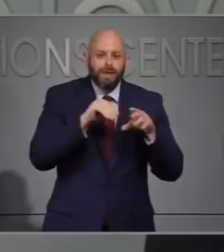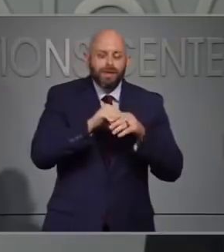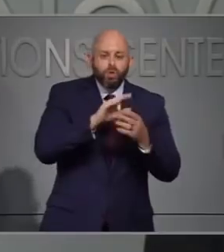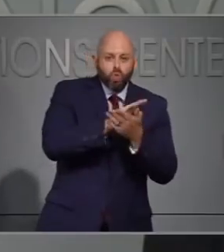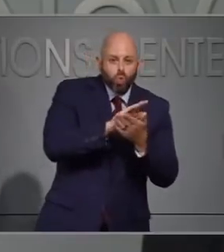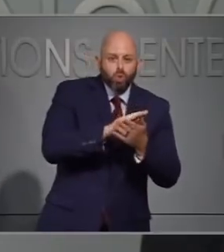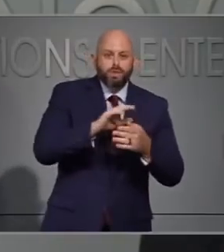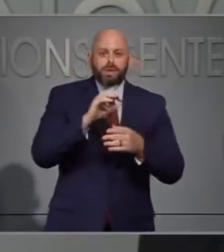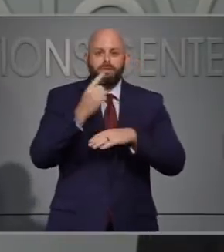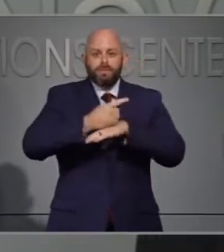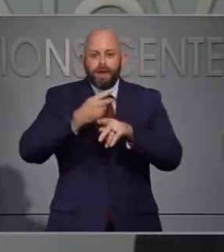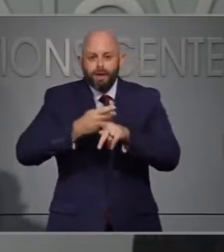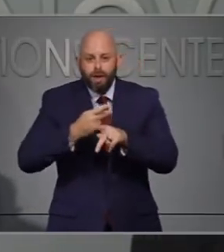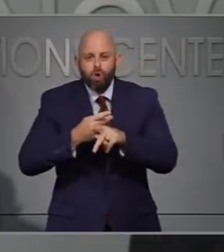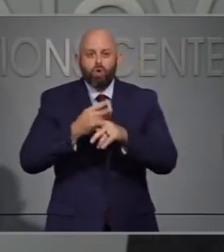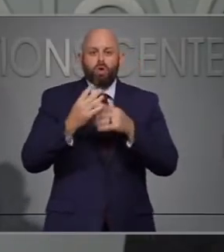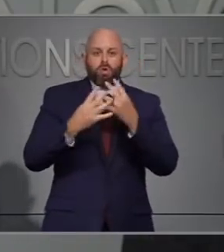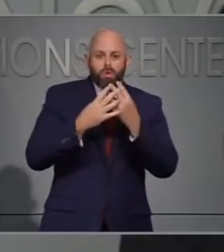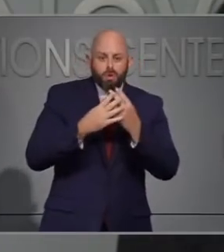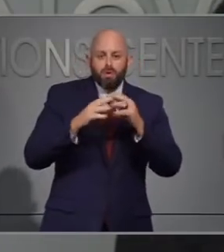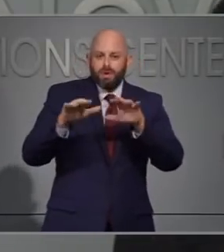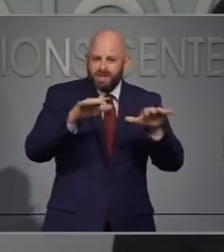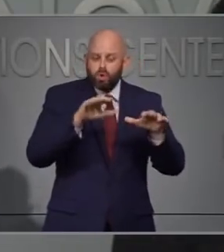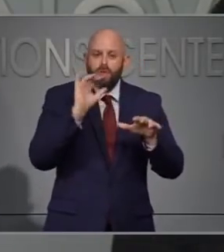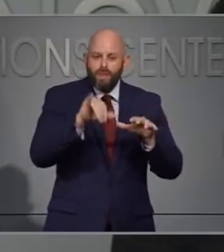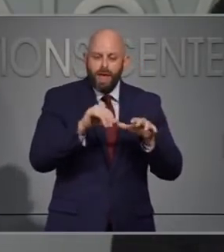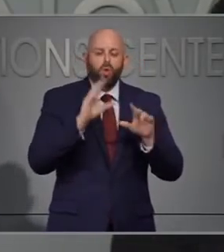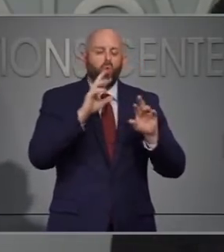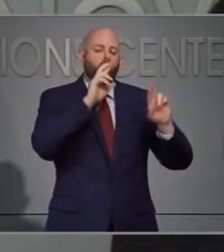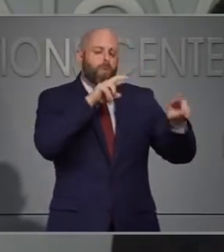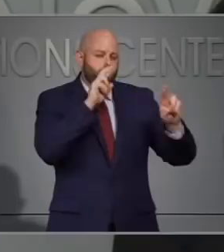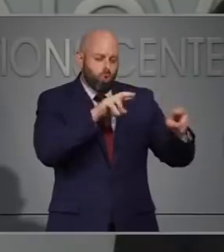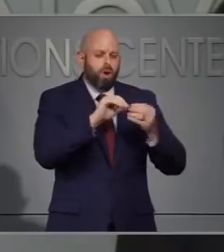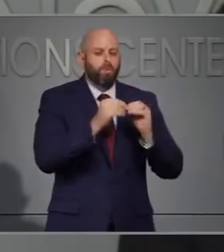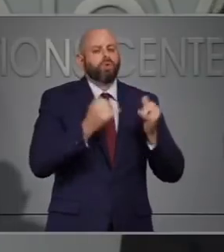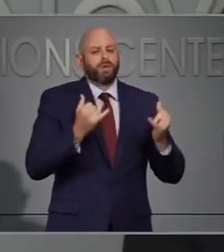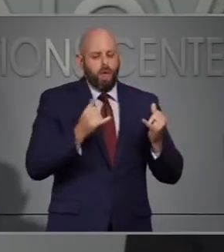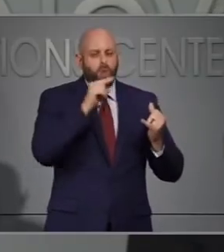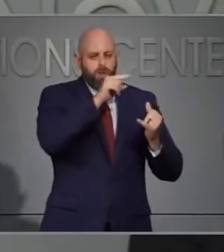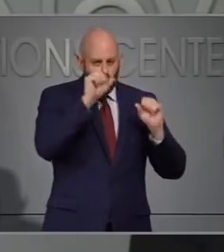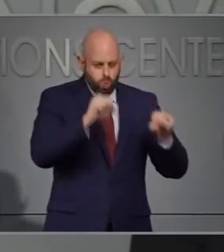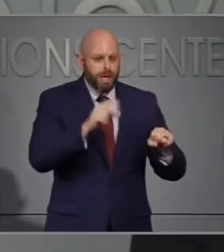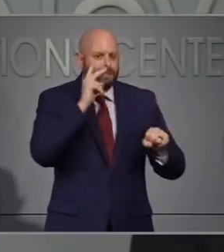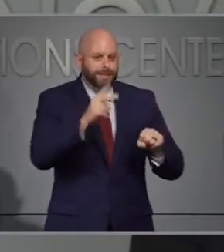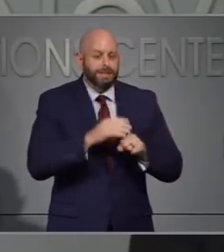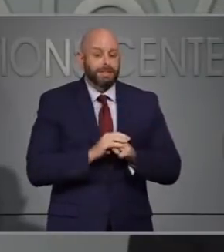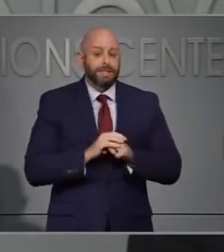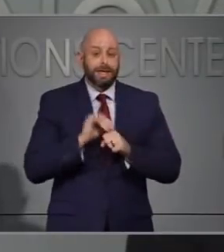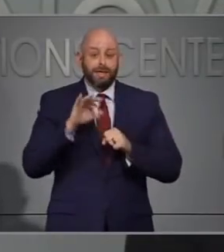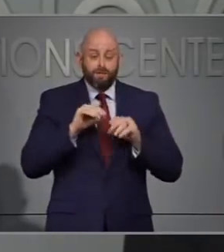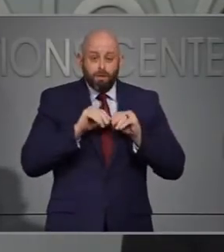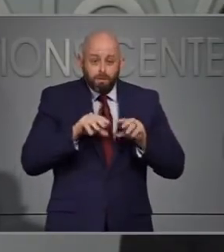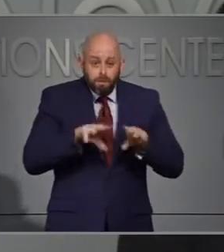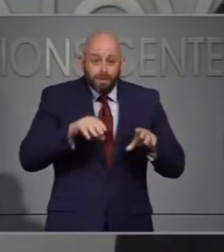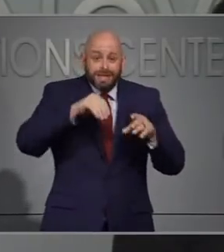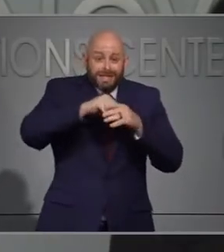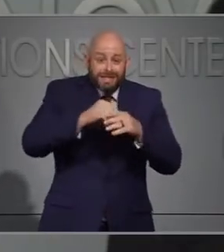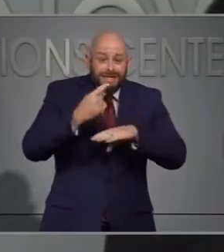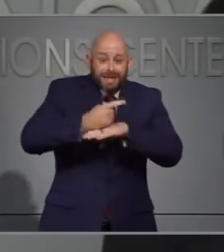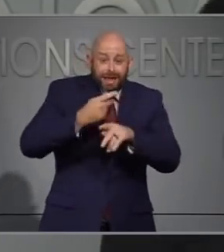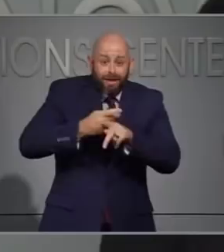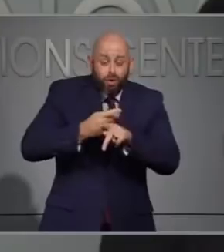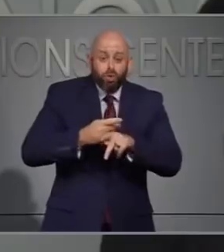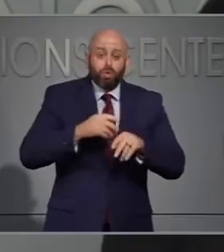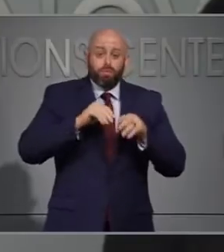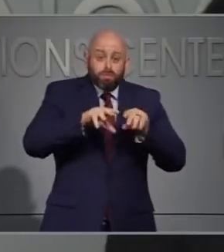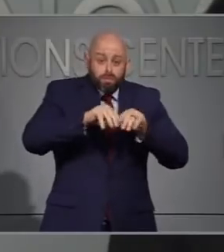care facilities, child care programs and schools are required to report outbreaks to their local health departments. And because of this feature will